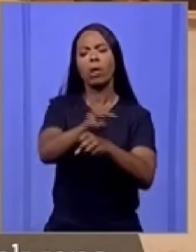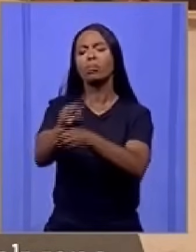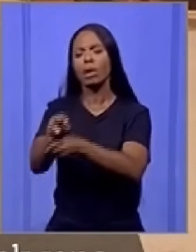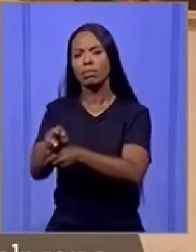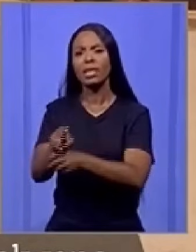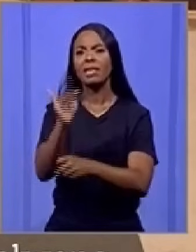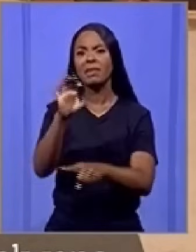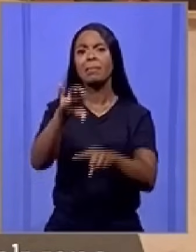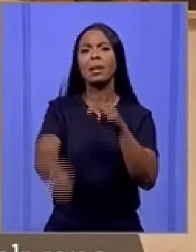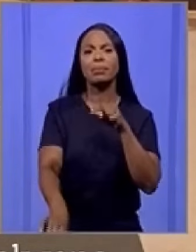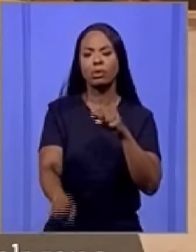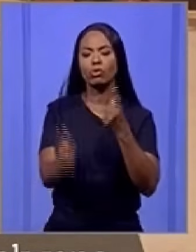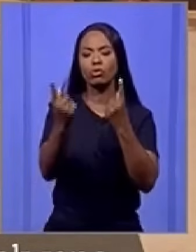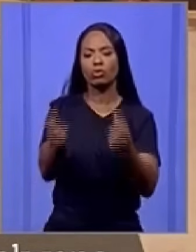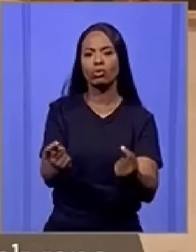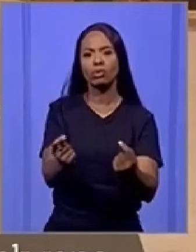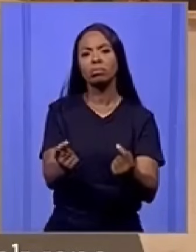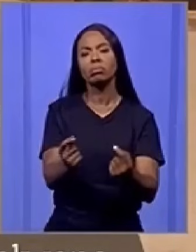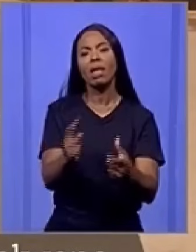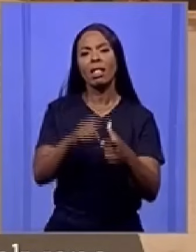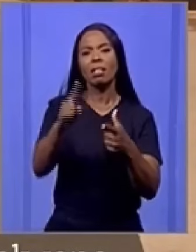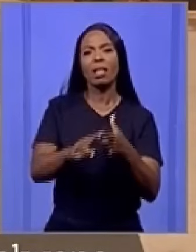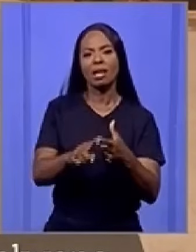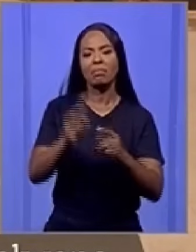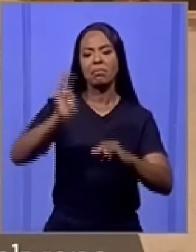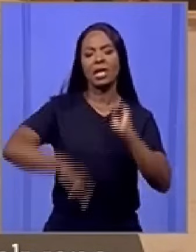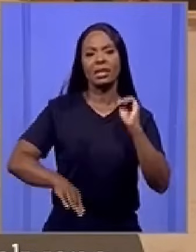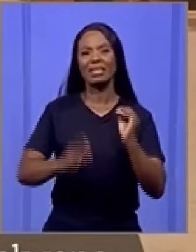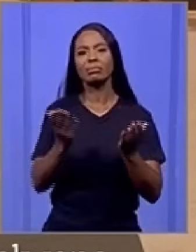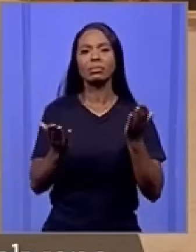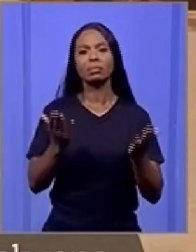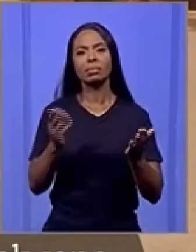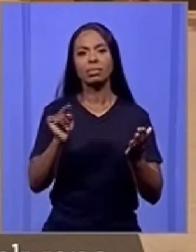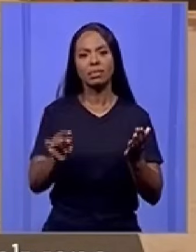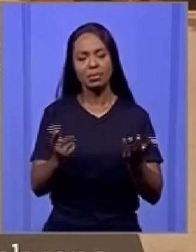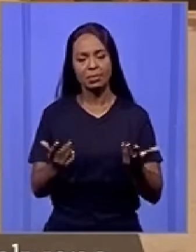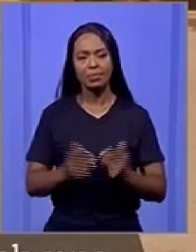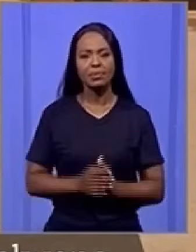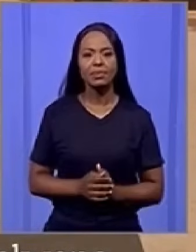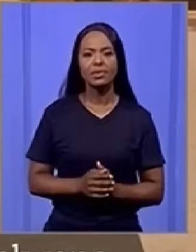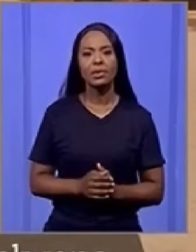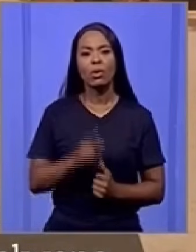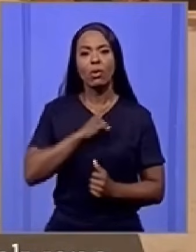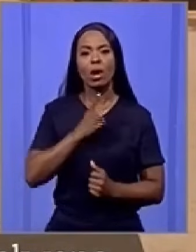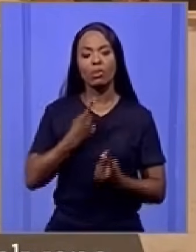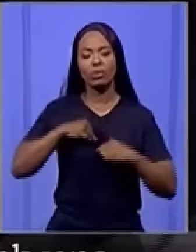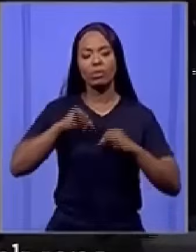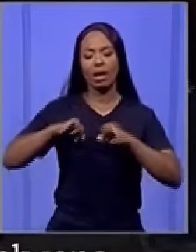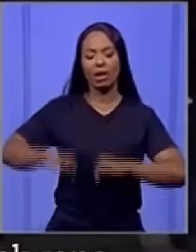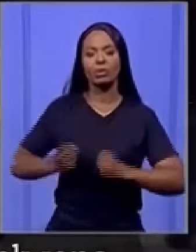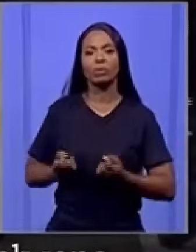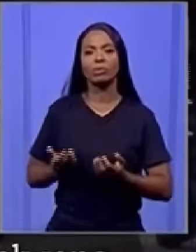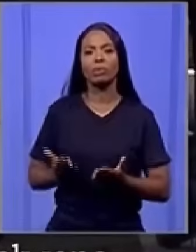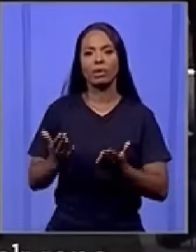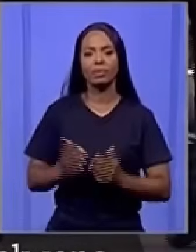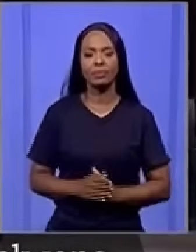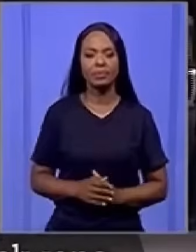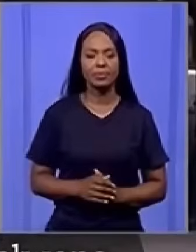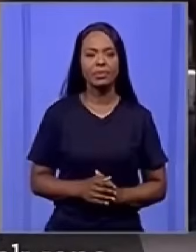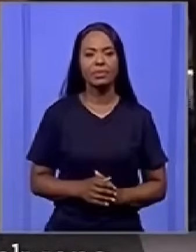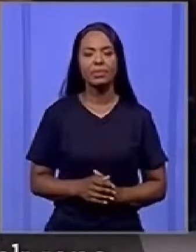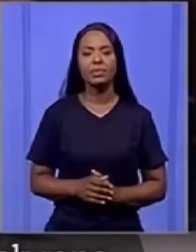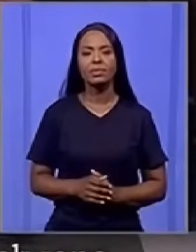them doing that, we will then probably penalize them as per what we've agreed, with the service provider. go le jalo pegelo